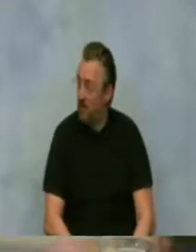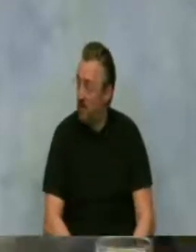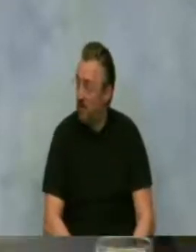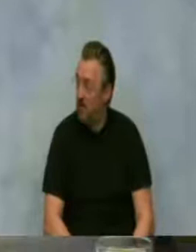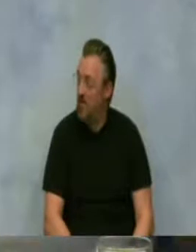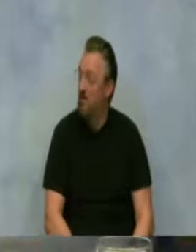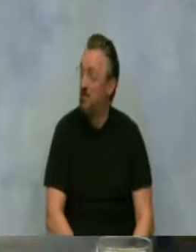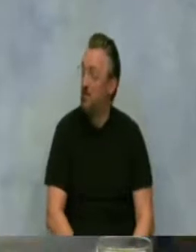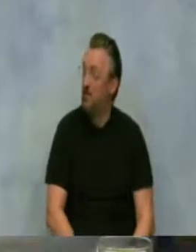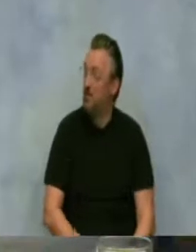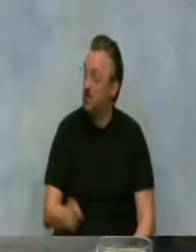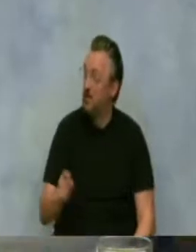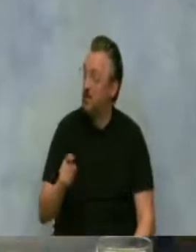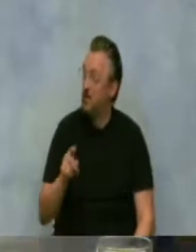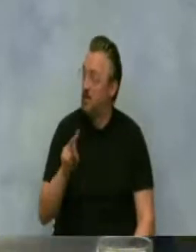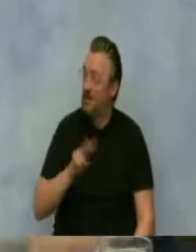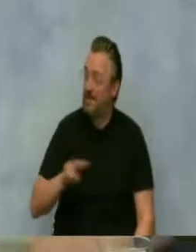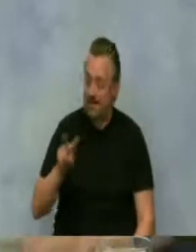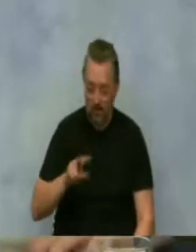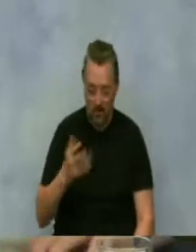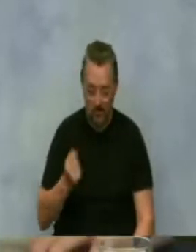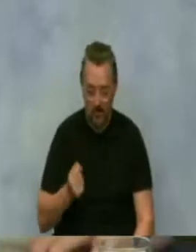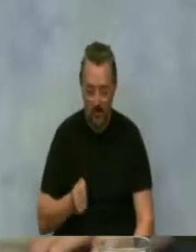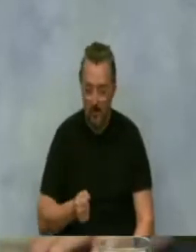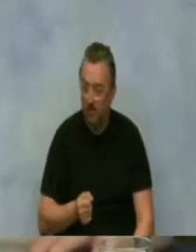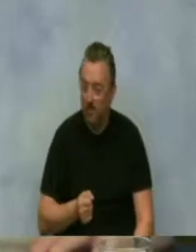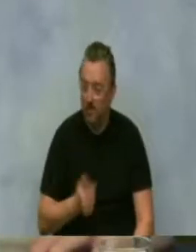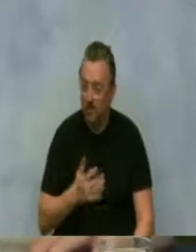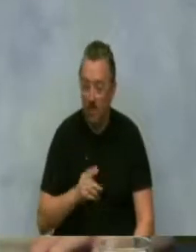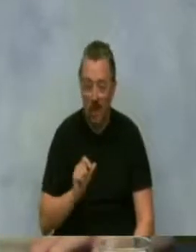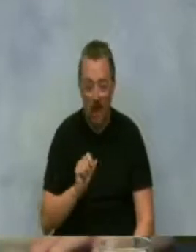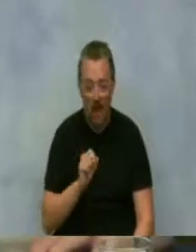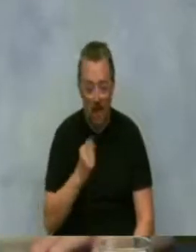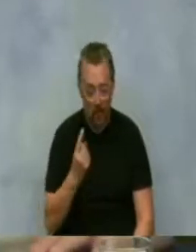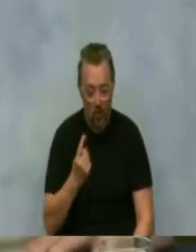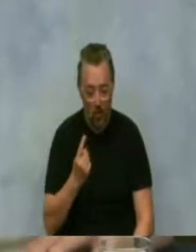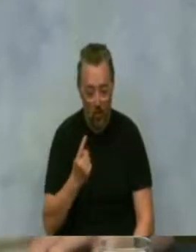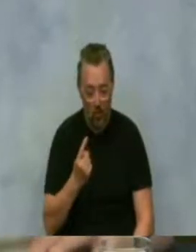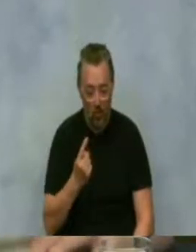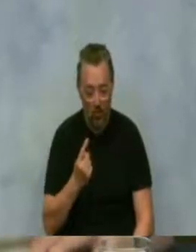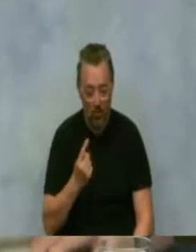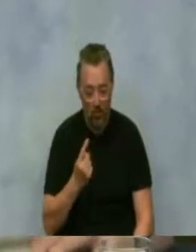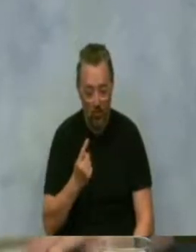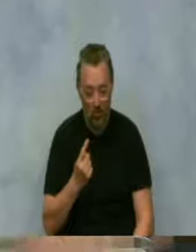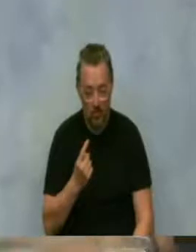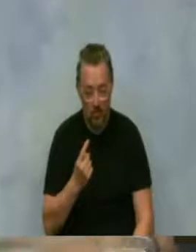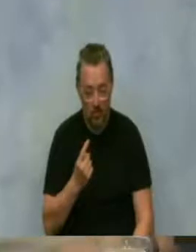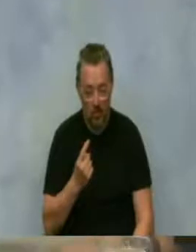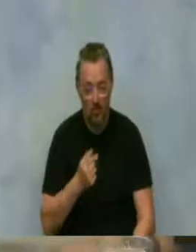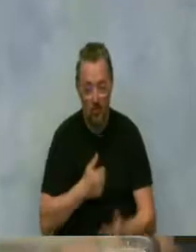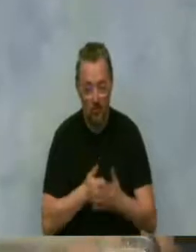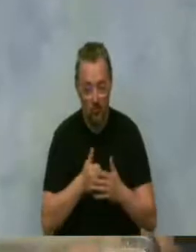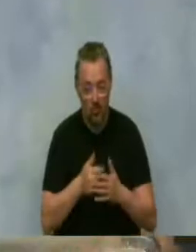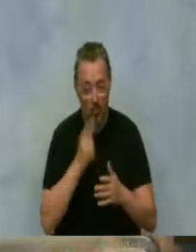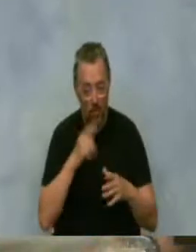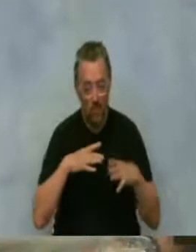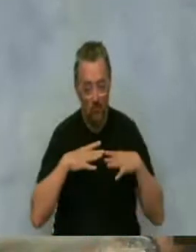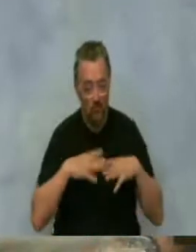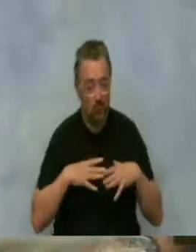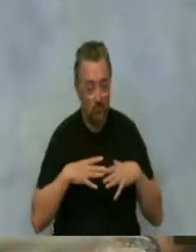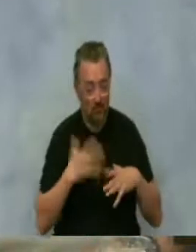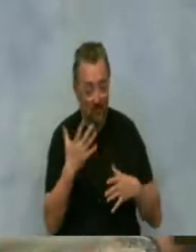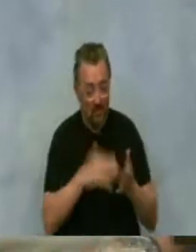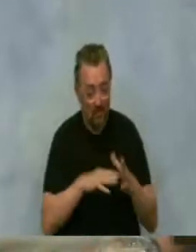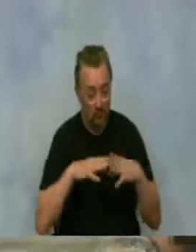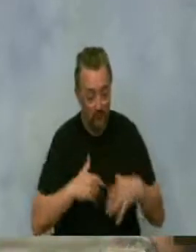I'll second that. Okay, thanks very much. Now, it's 11 o'clock and going by the normal procedures, we'll be adjourning for what, 5